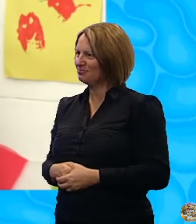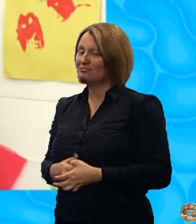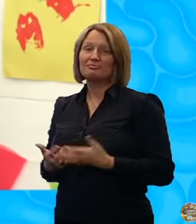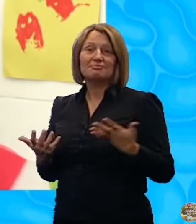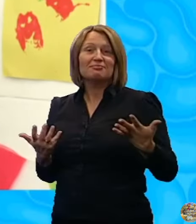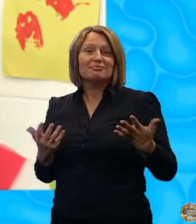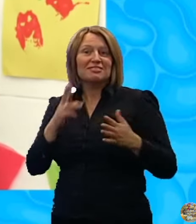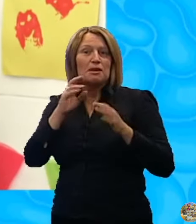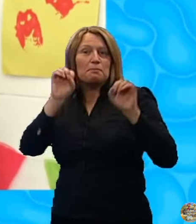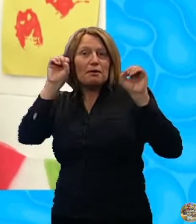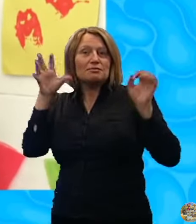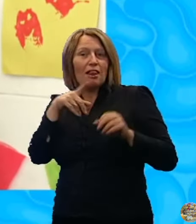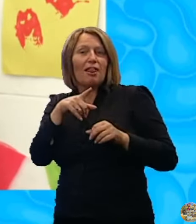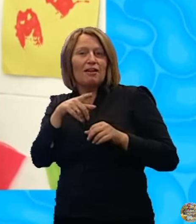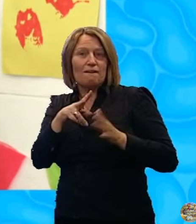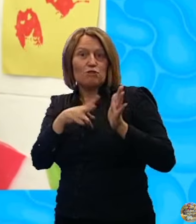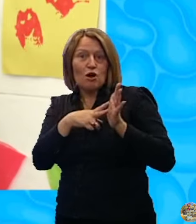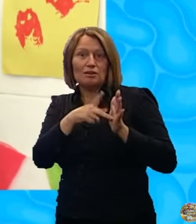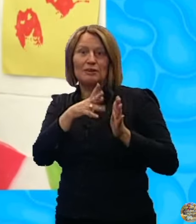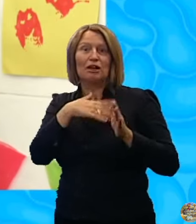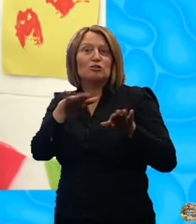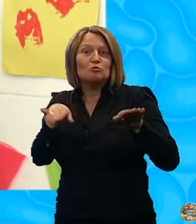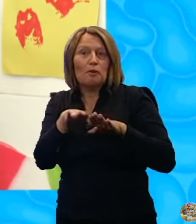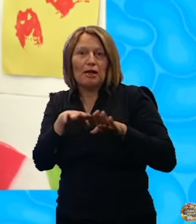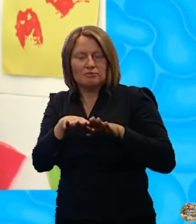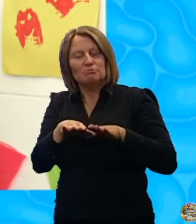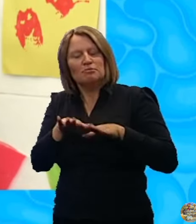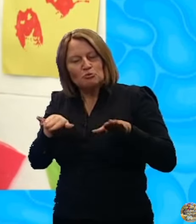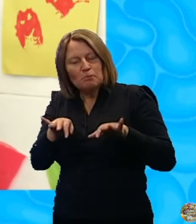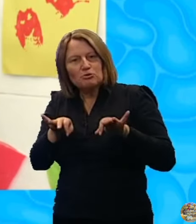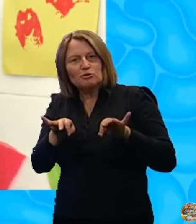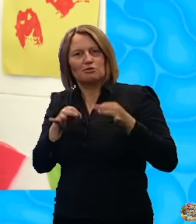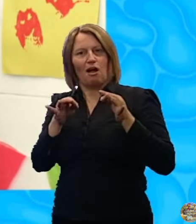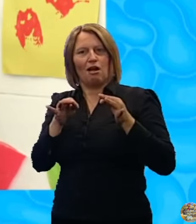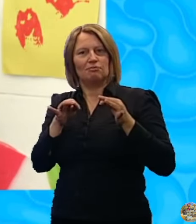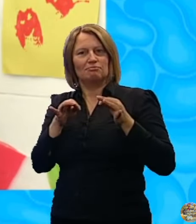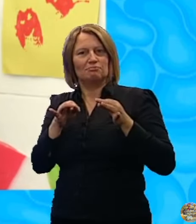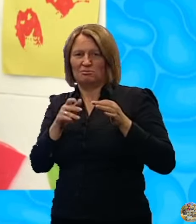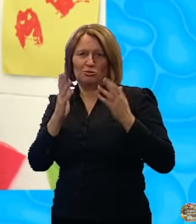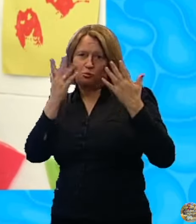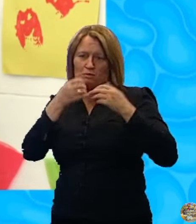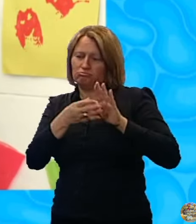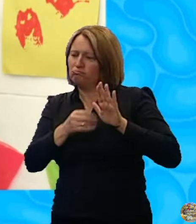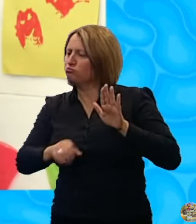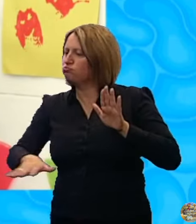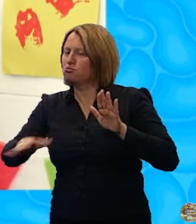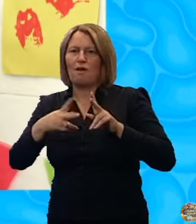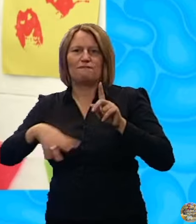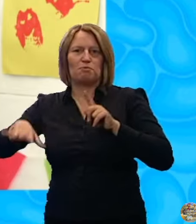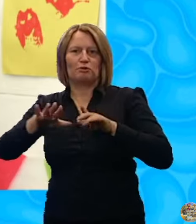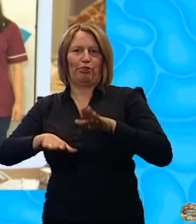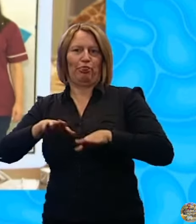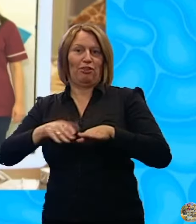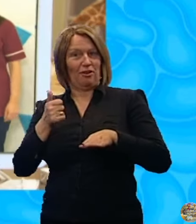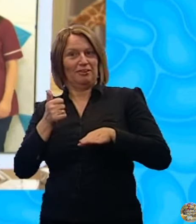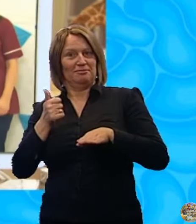So, you see, Petal, if you've got a veruca and you want to go swimming wear your swimming sock and then you won't spread it to anyone else.